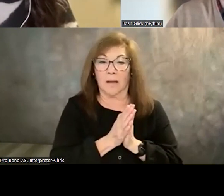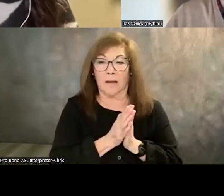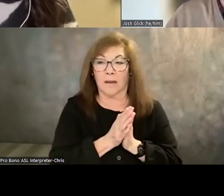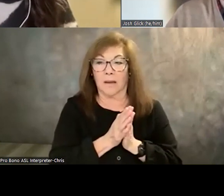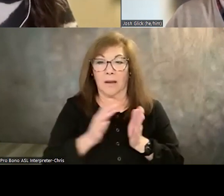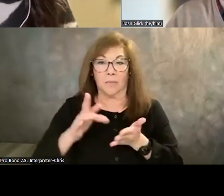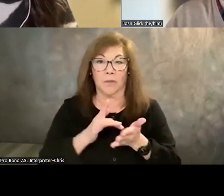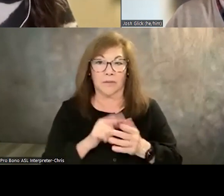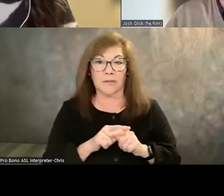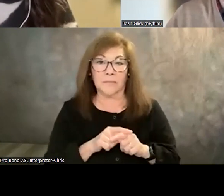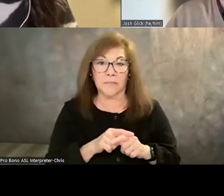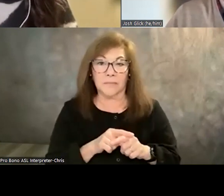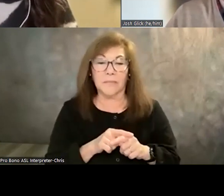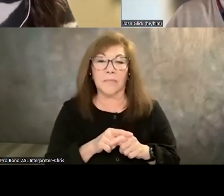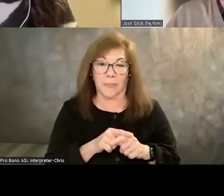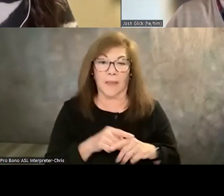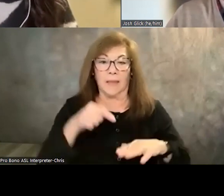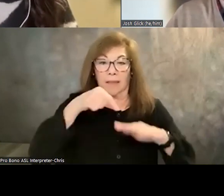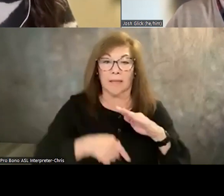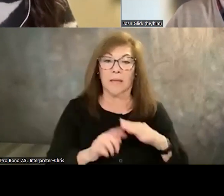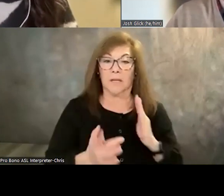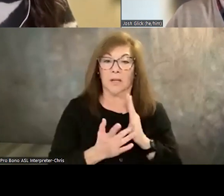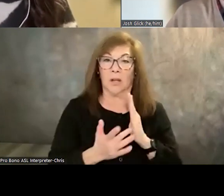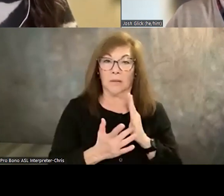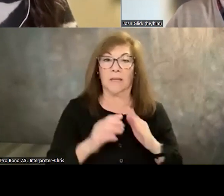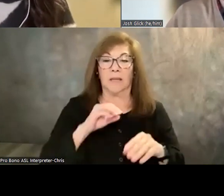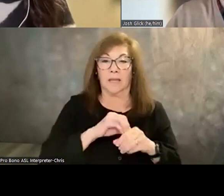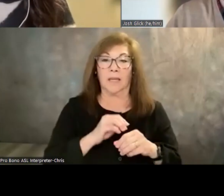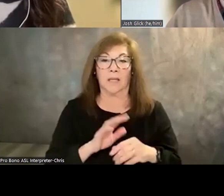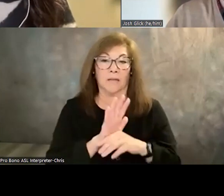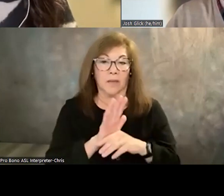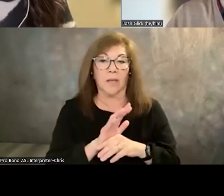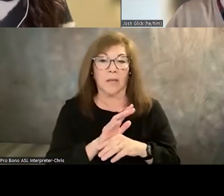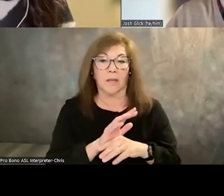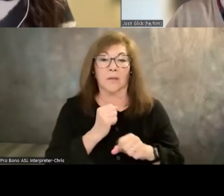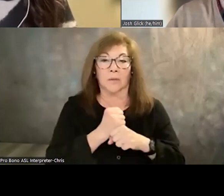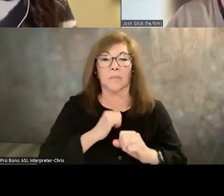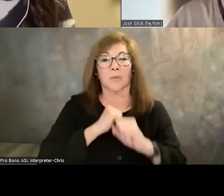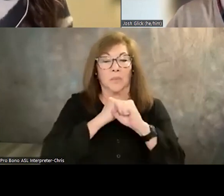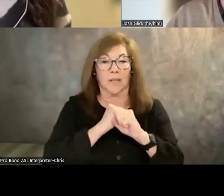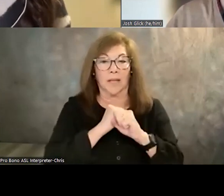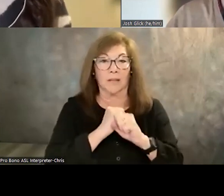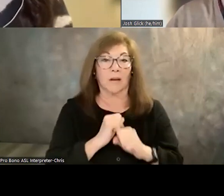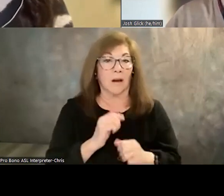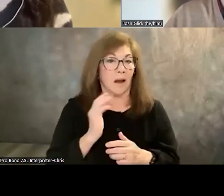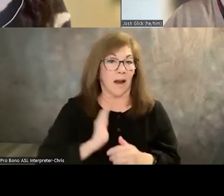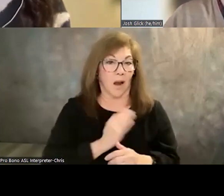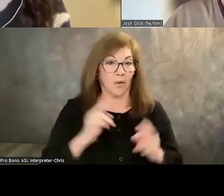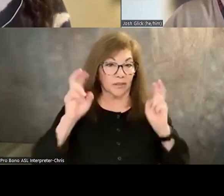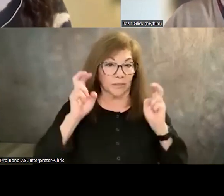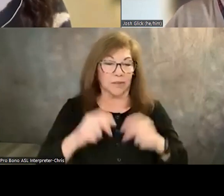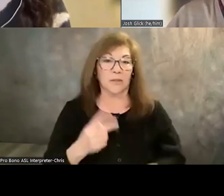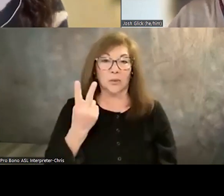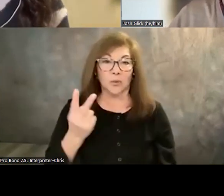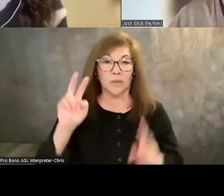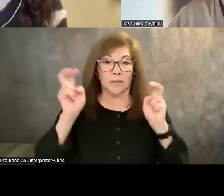I can figure it out. We incorporate deepfake technology into the film as a mechanism for protecting our subjects. Two of our subjects needed